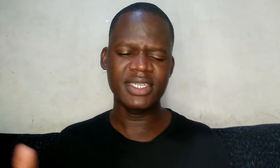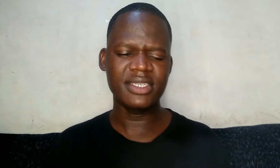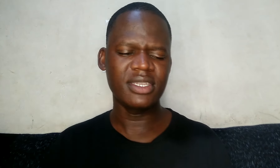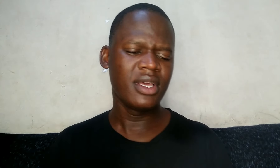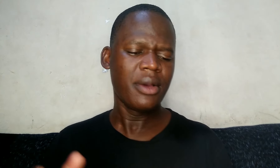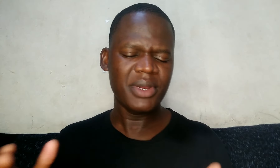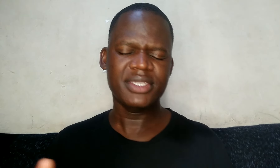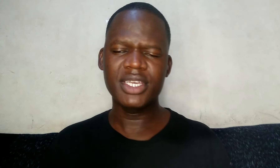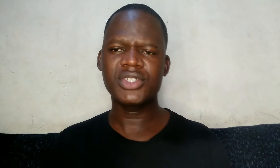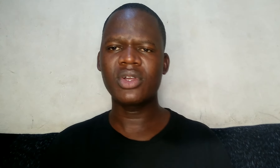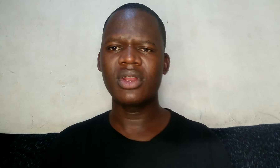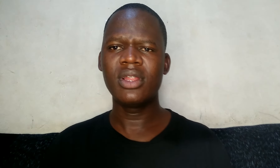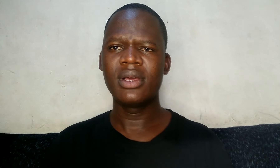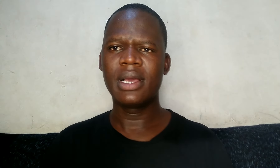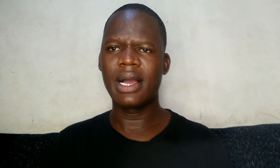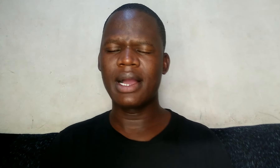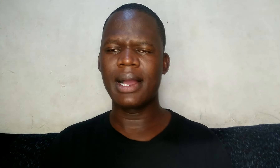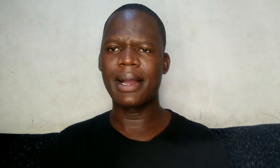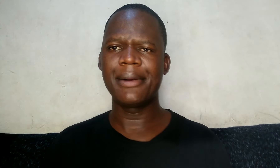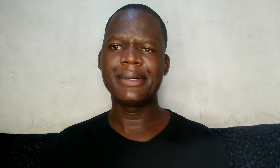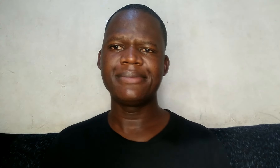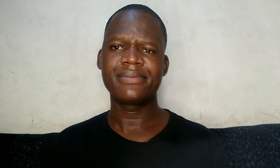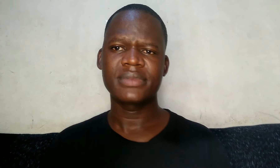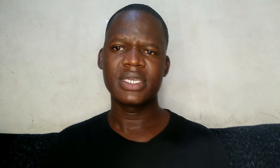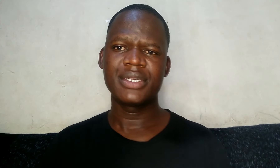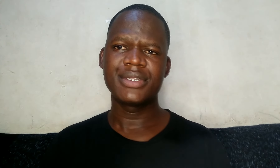other presidential